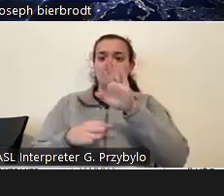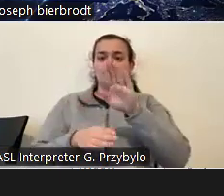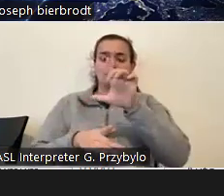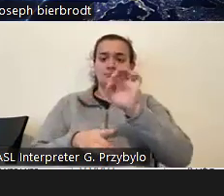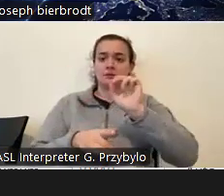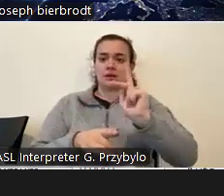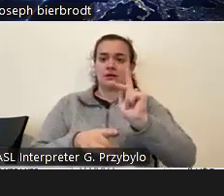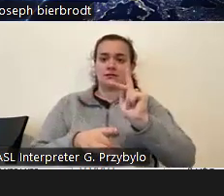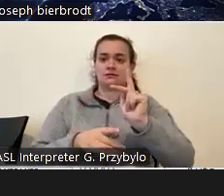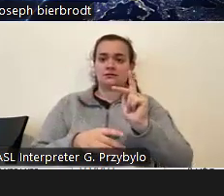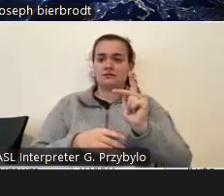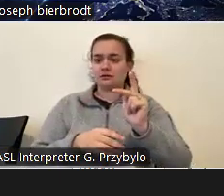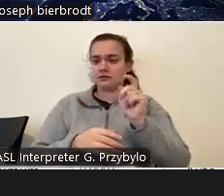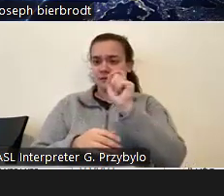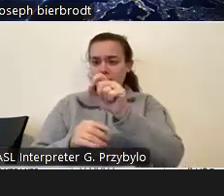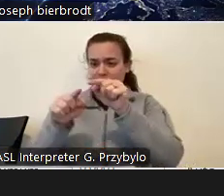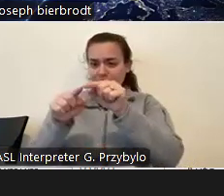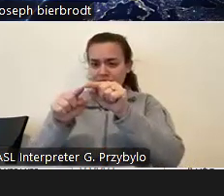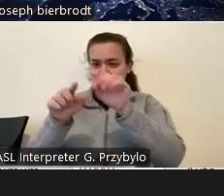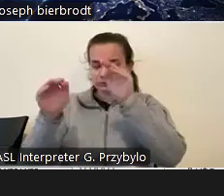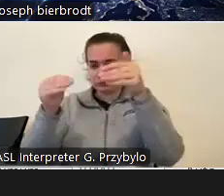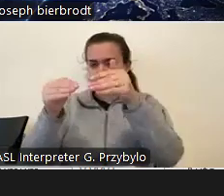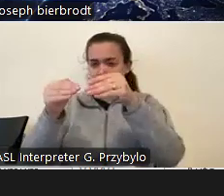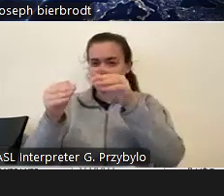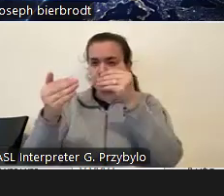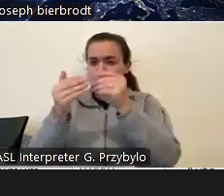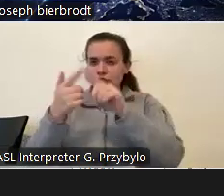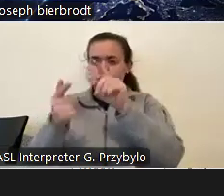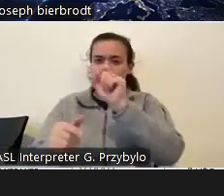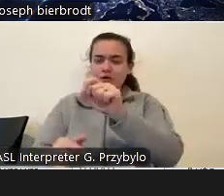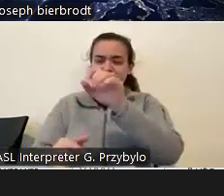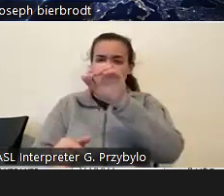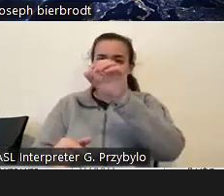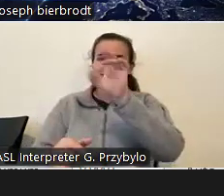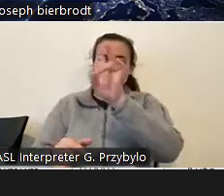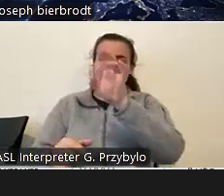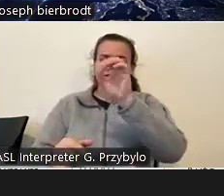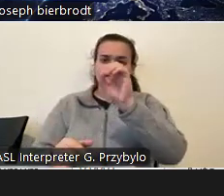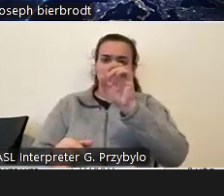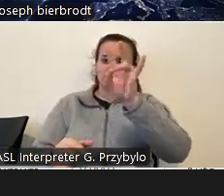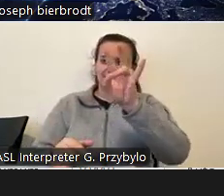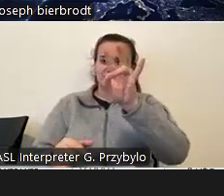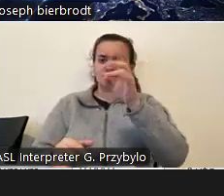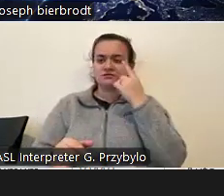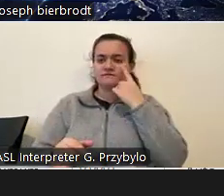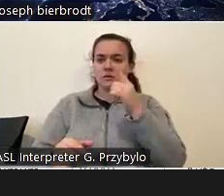here, this point right here is pretty close to 0.707, which for a